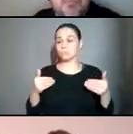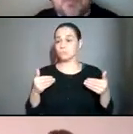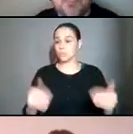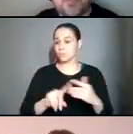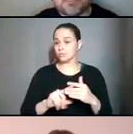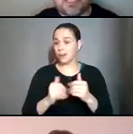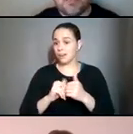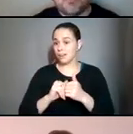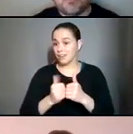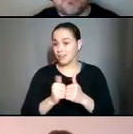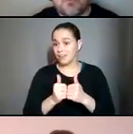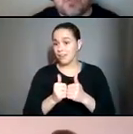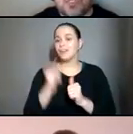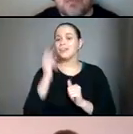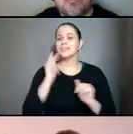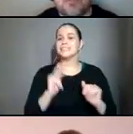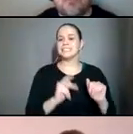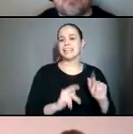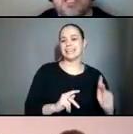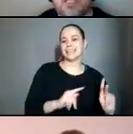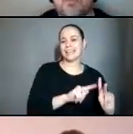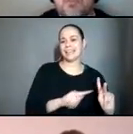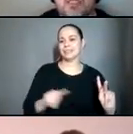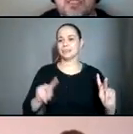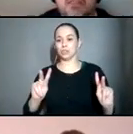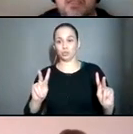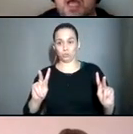at the K2 student environment.